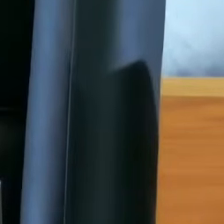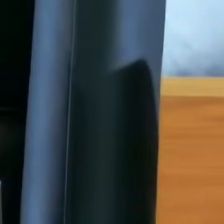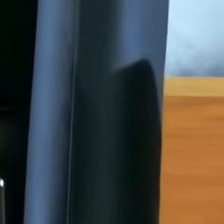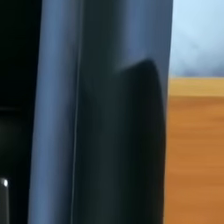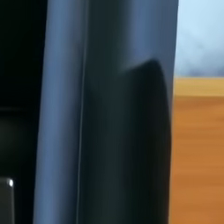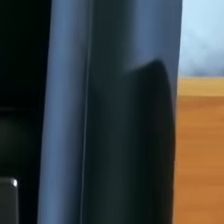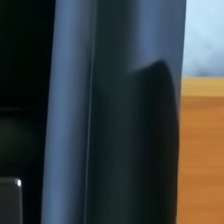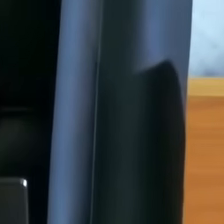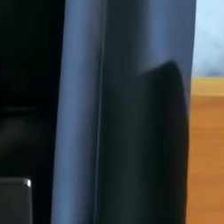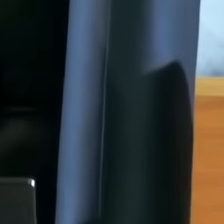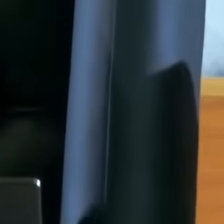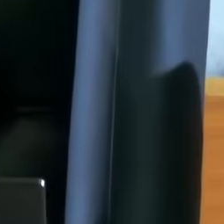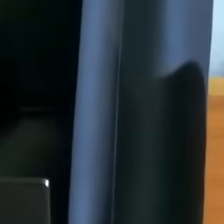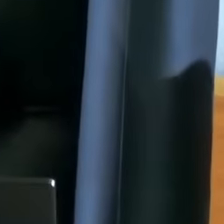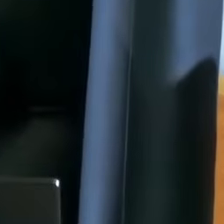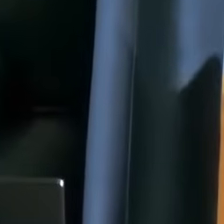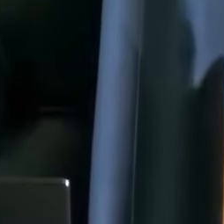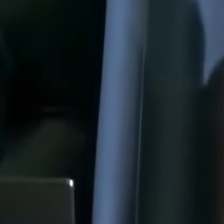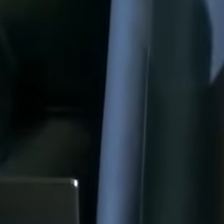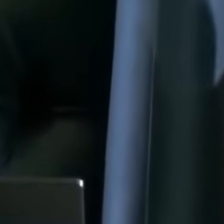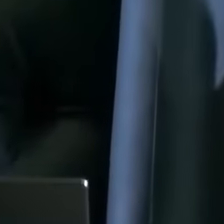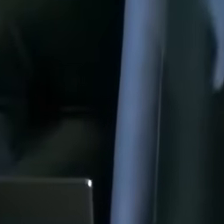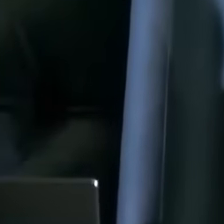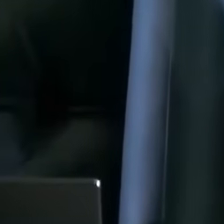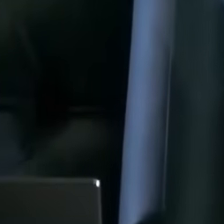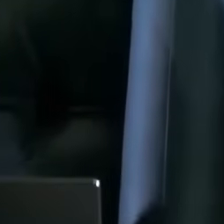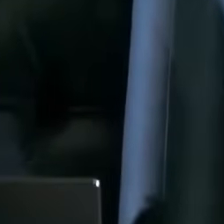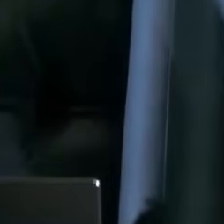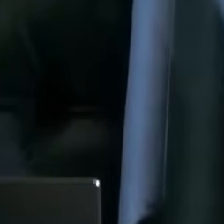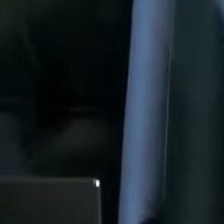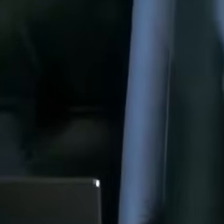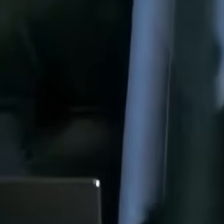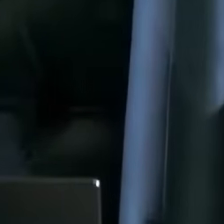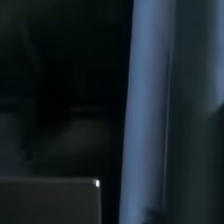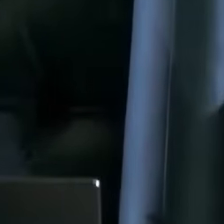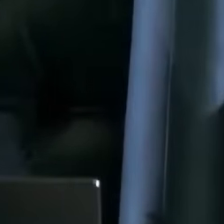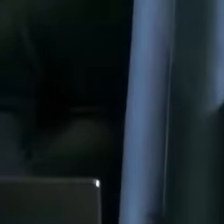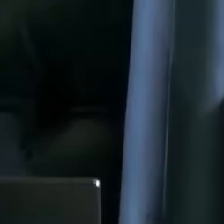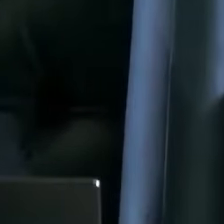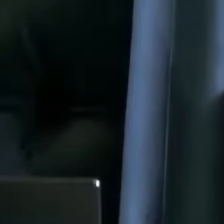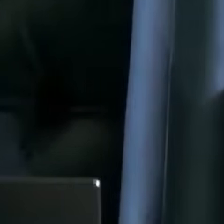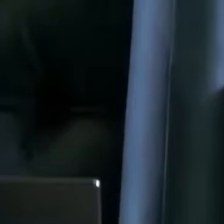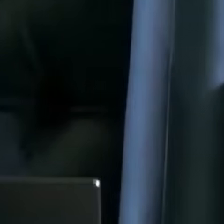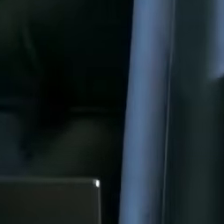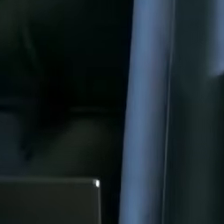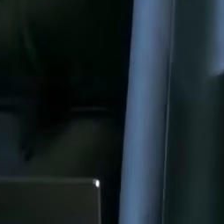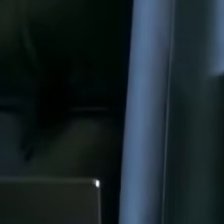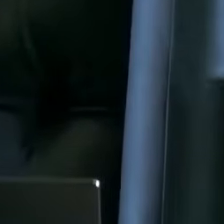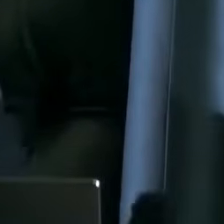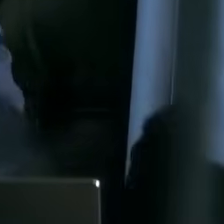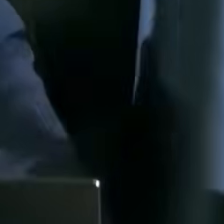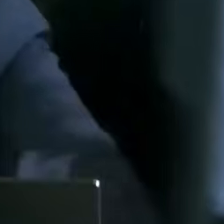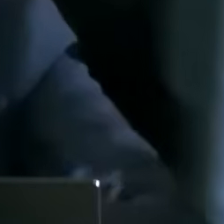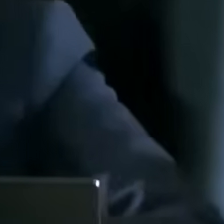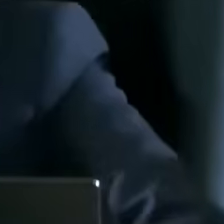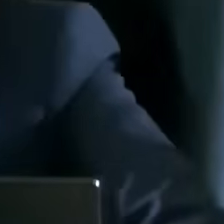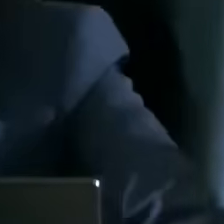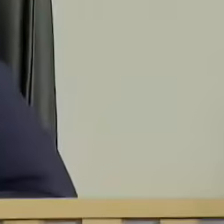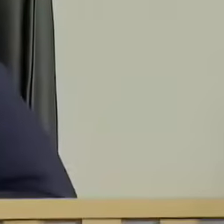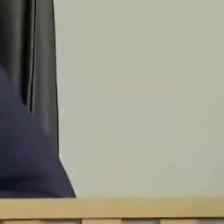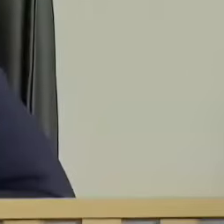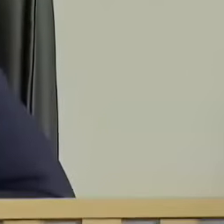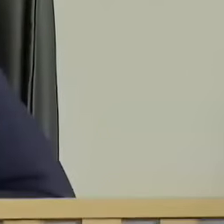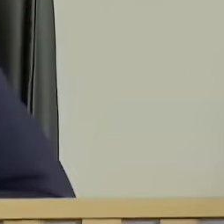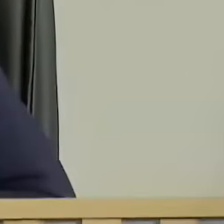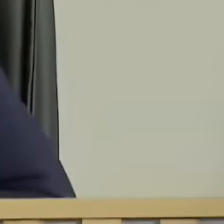say Lieutenant General Kumalo, give us a first name. Because I see there's as you would have noticed, there's quite a number of them. Okay, this one